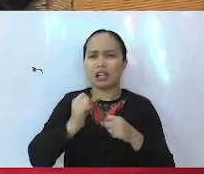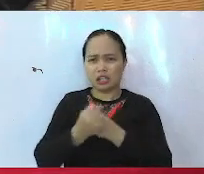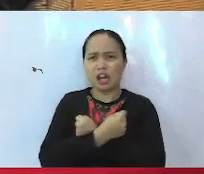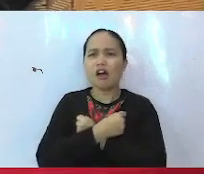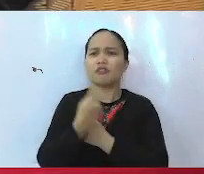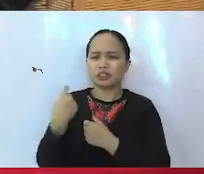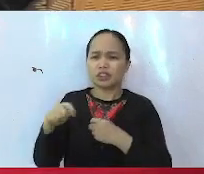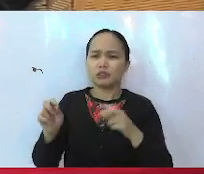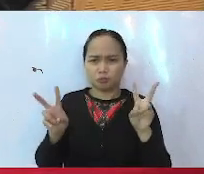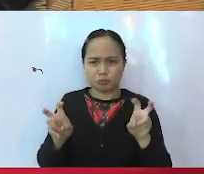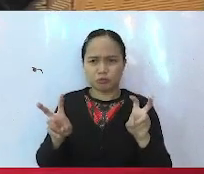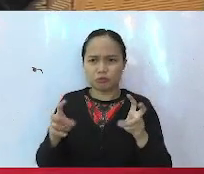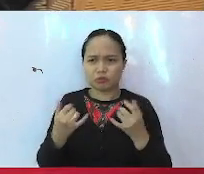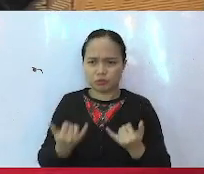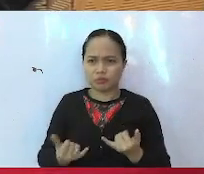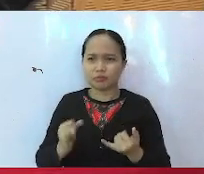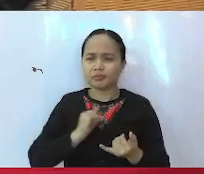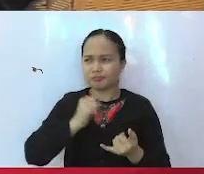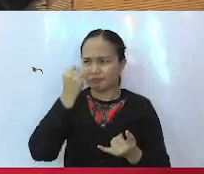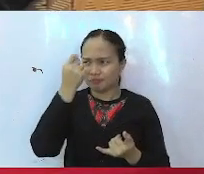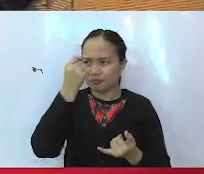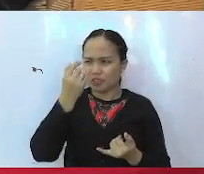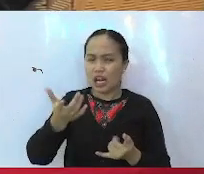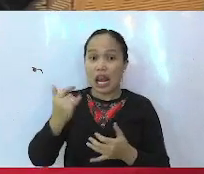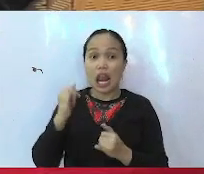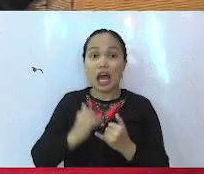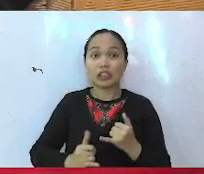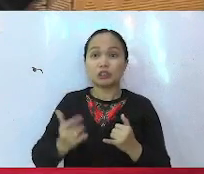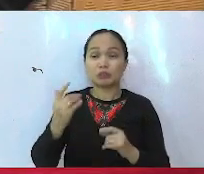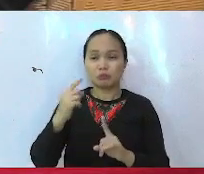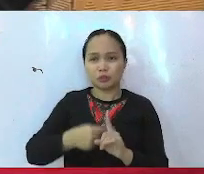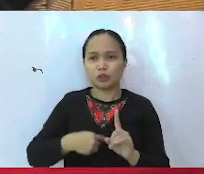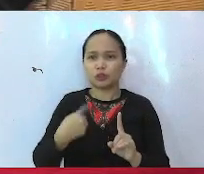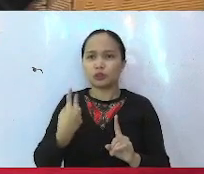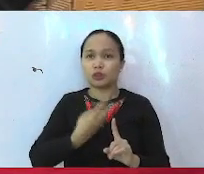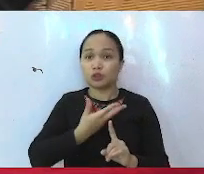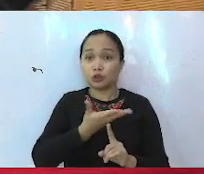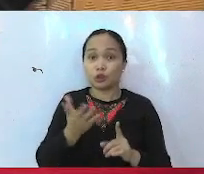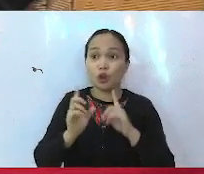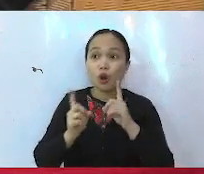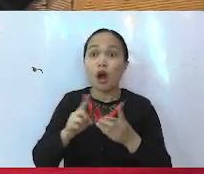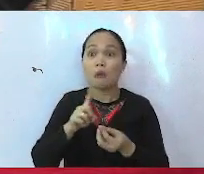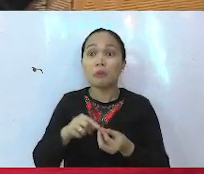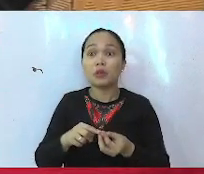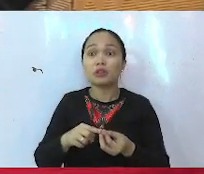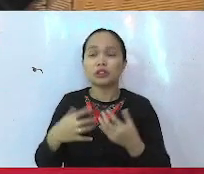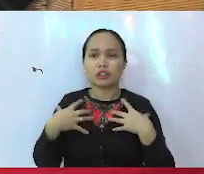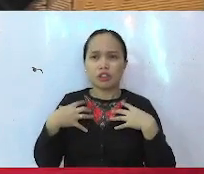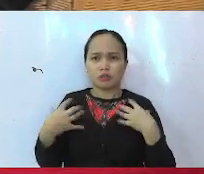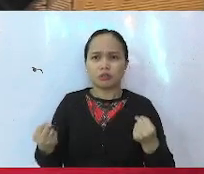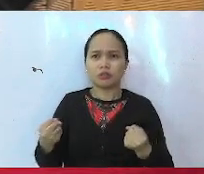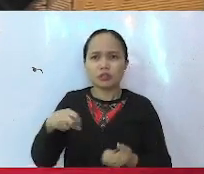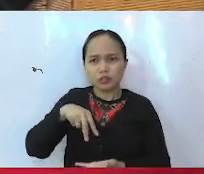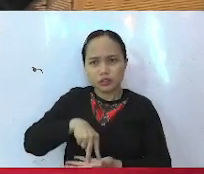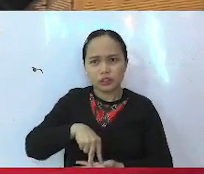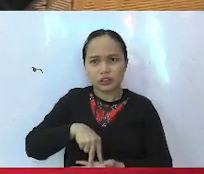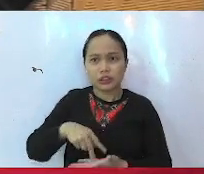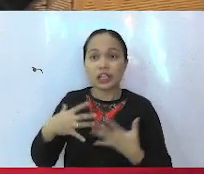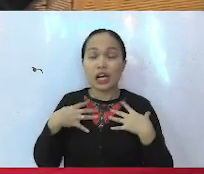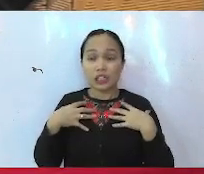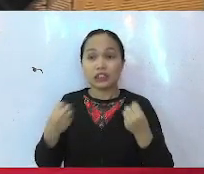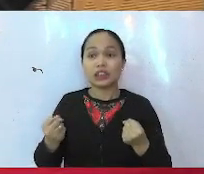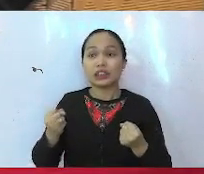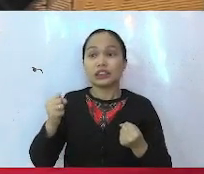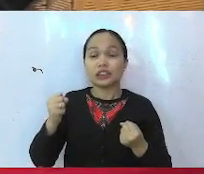topic. I understand last month you guys have been talking about standing firm, right? And yes, standing sir. Fast.